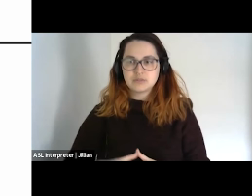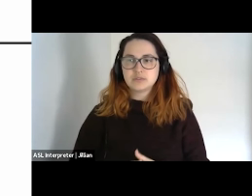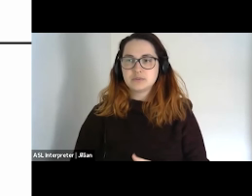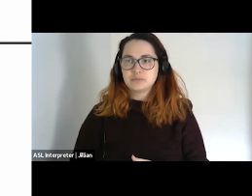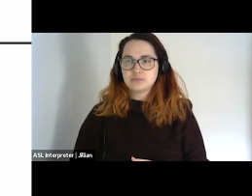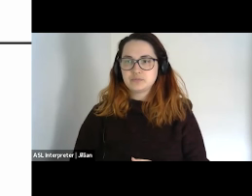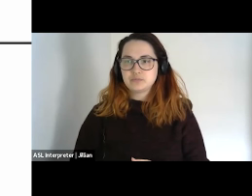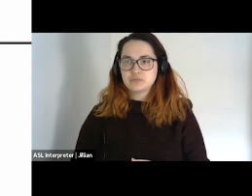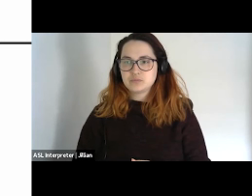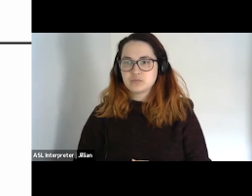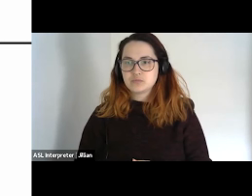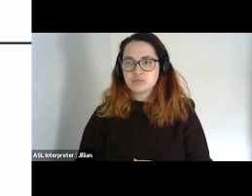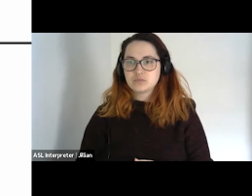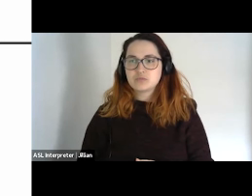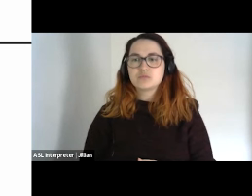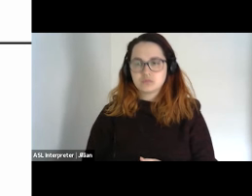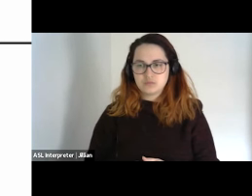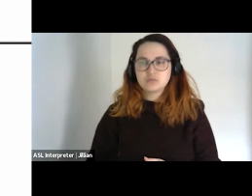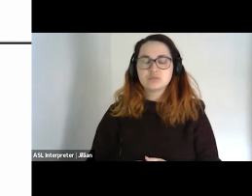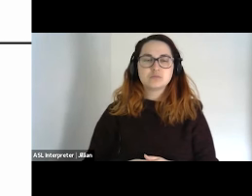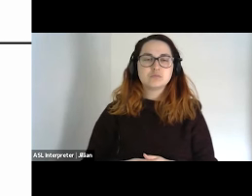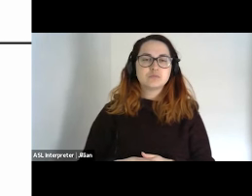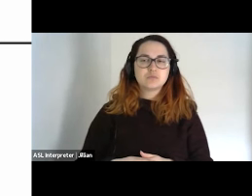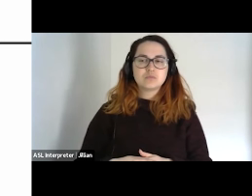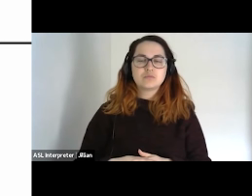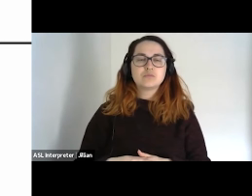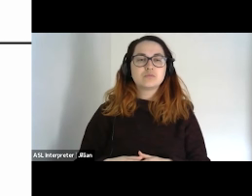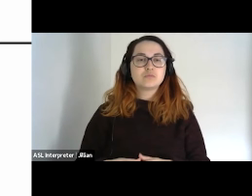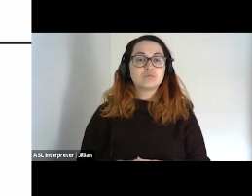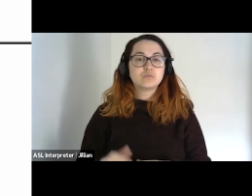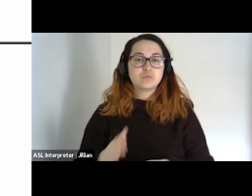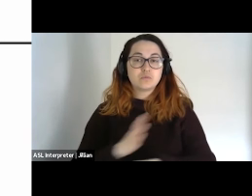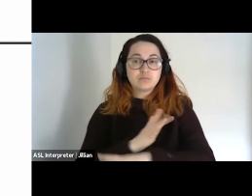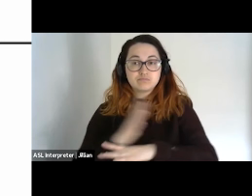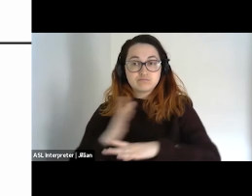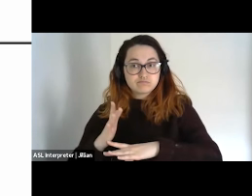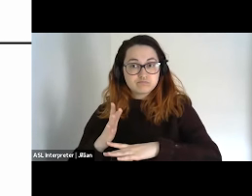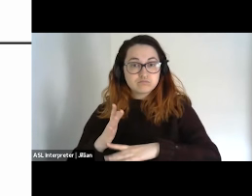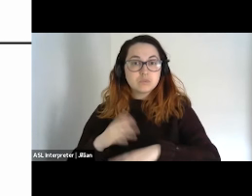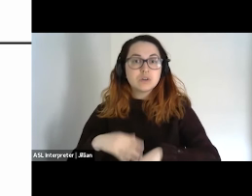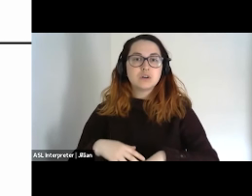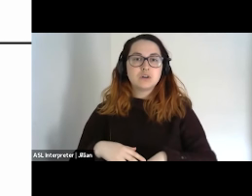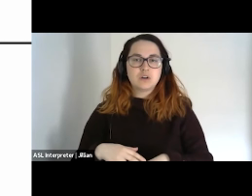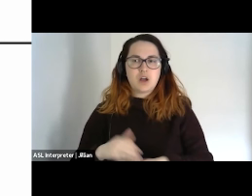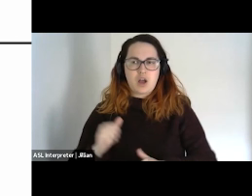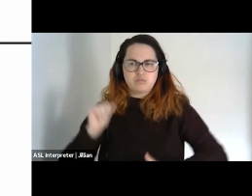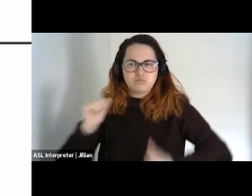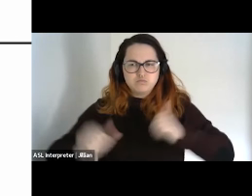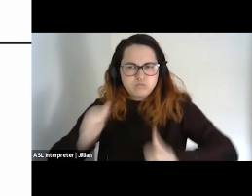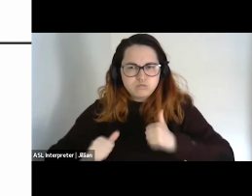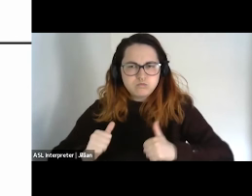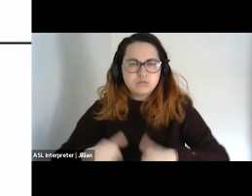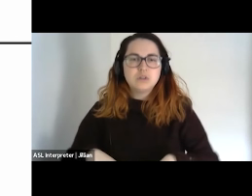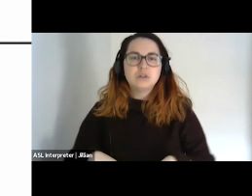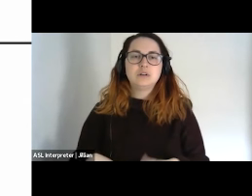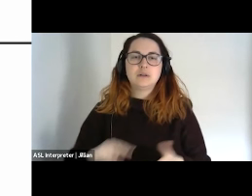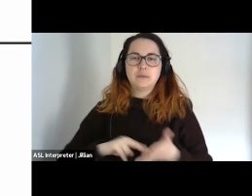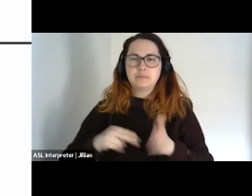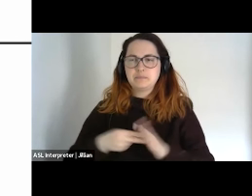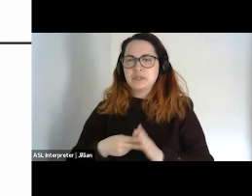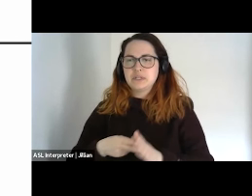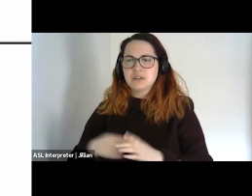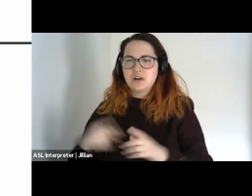hand of our communication style, we have an aggressive communication approach, which violates the rights of